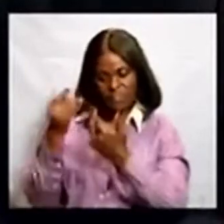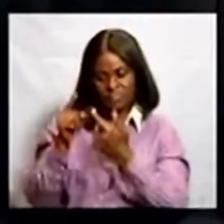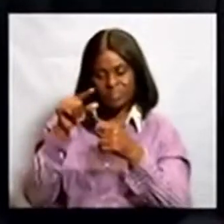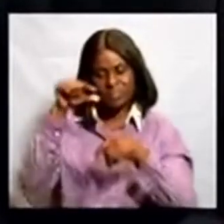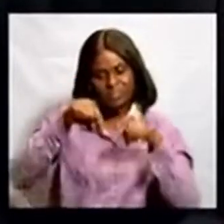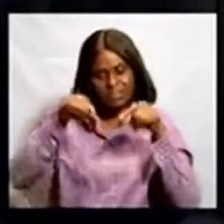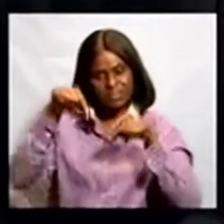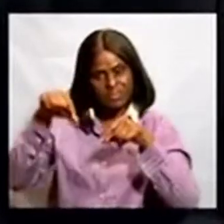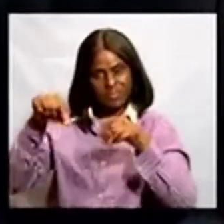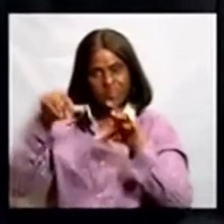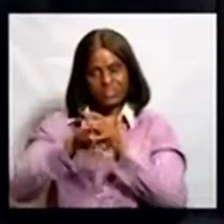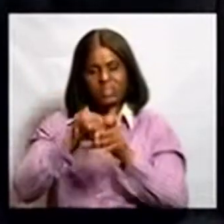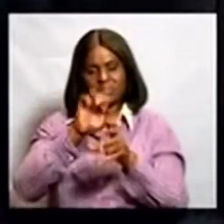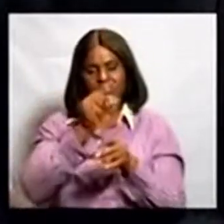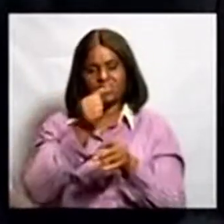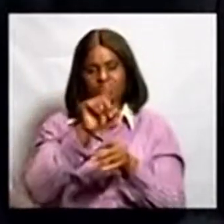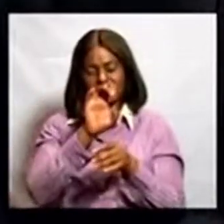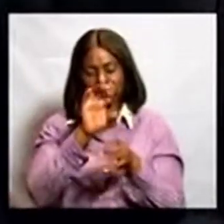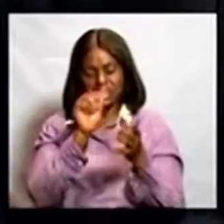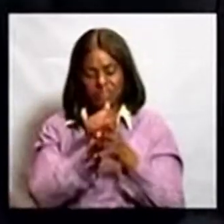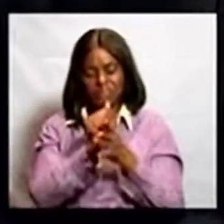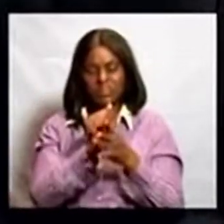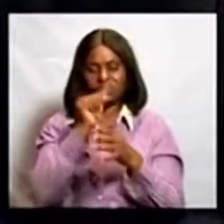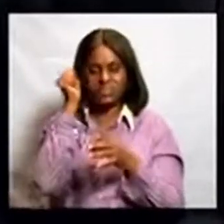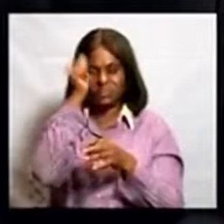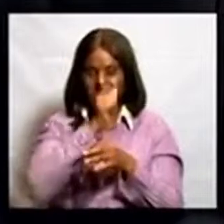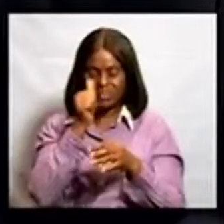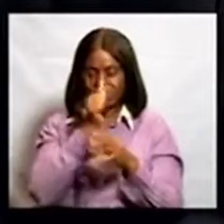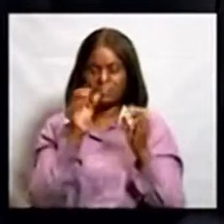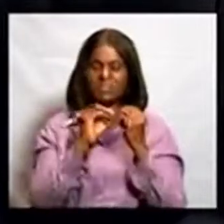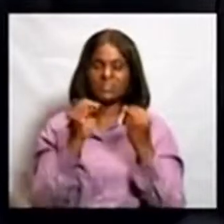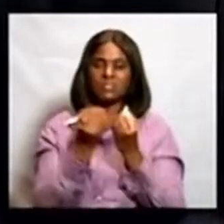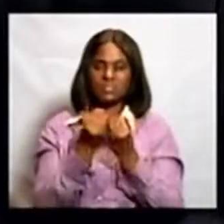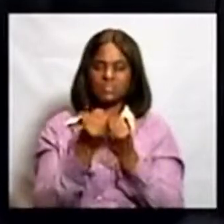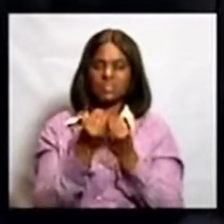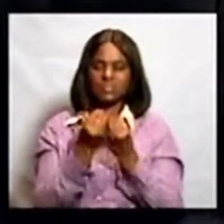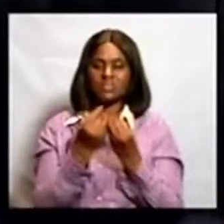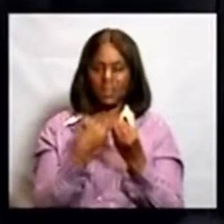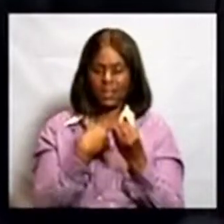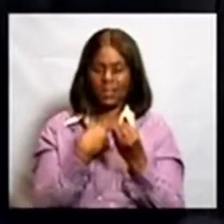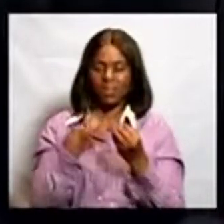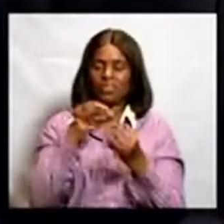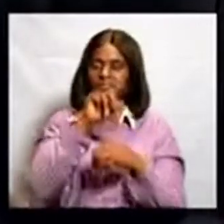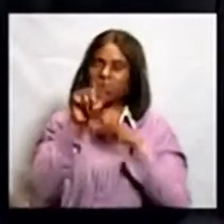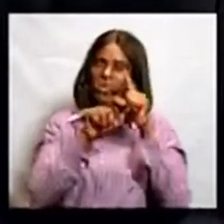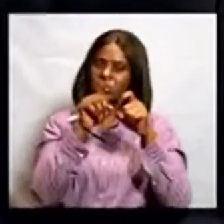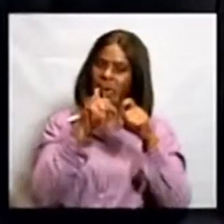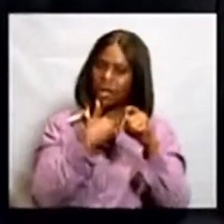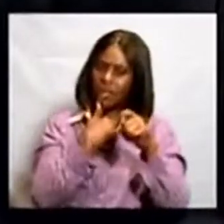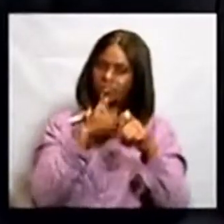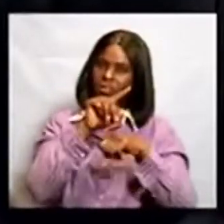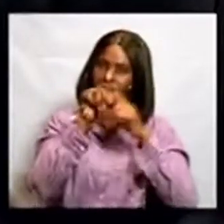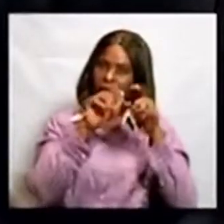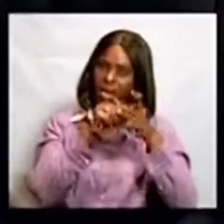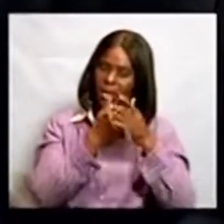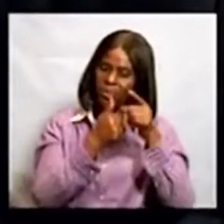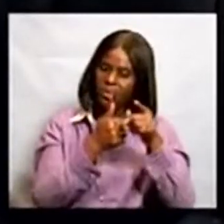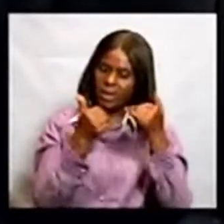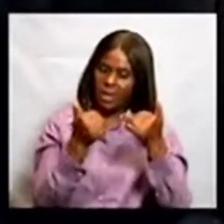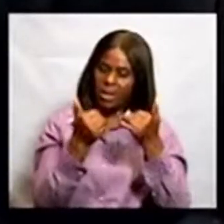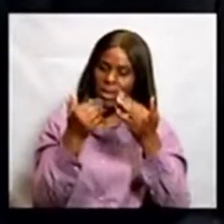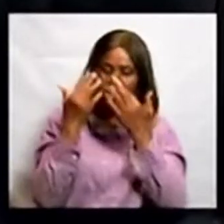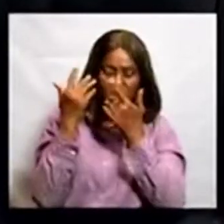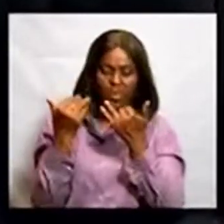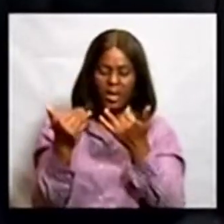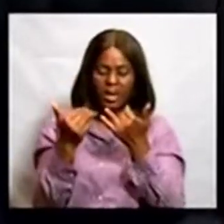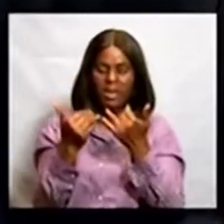framework with the SADC and the ones of the continental body. I have a question around those issues. How is it hoped